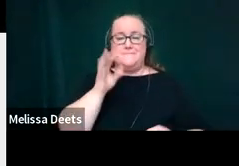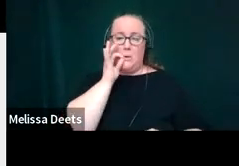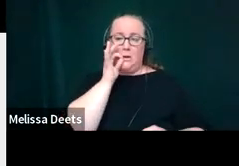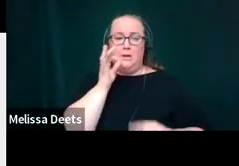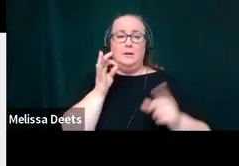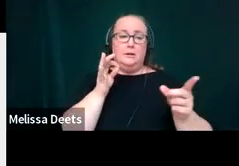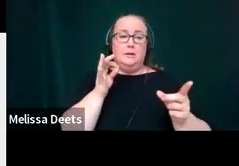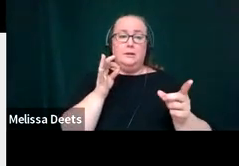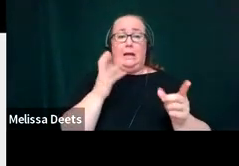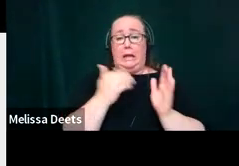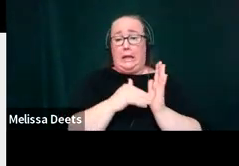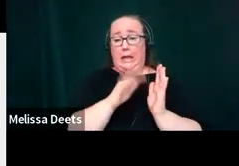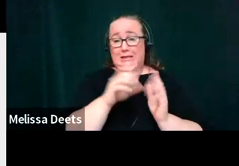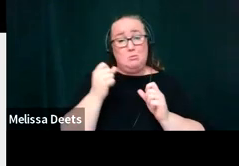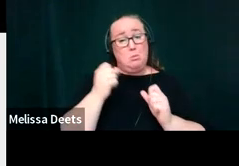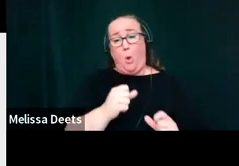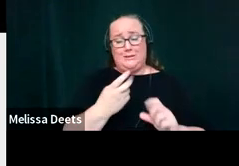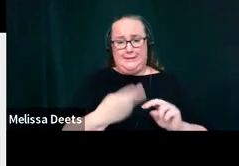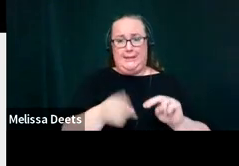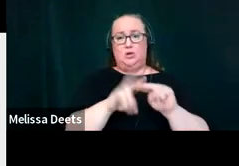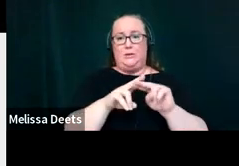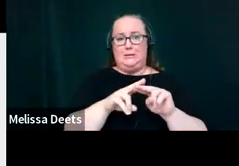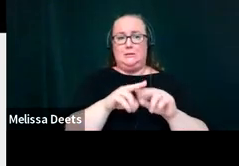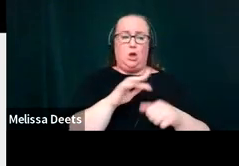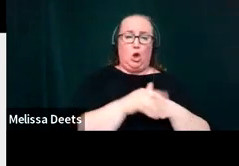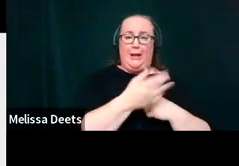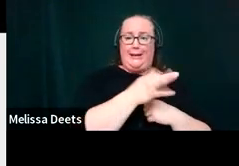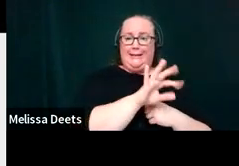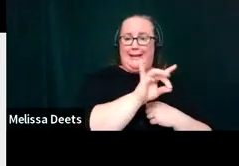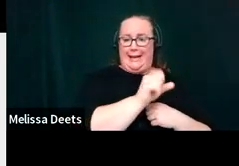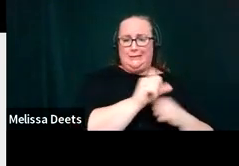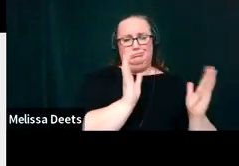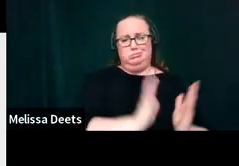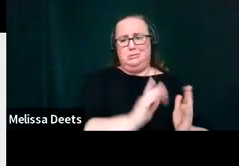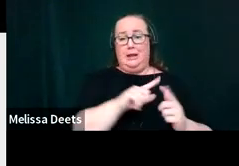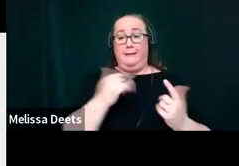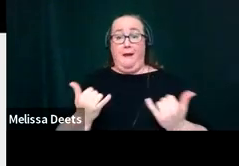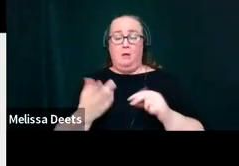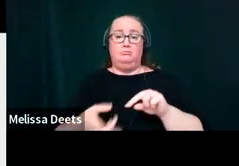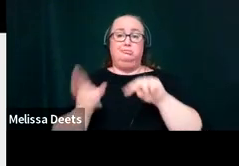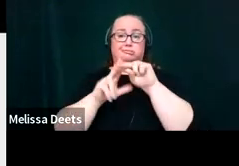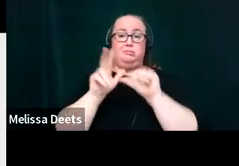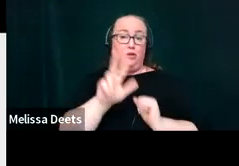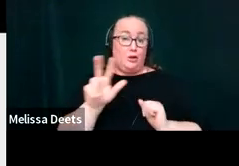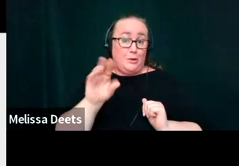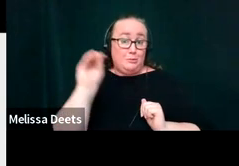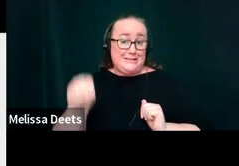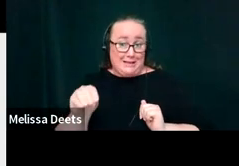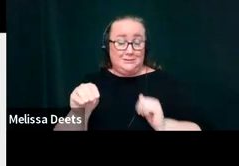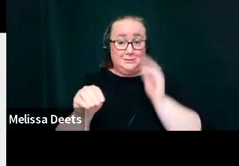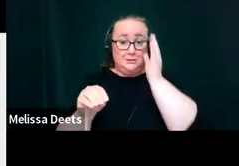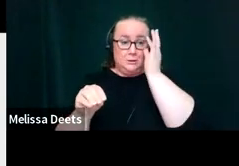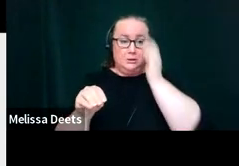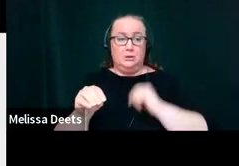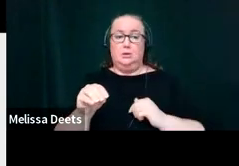Its potency has increased from the early 1980s to now from about 1% to 33%. The potency of